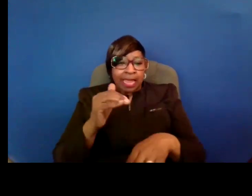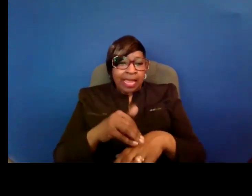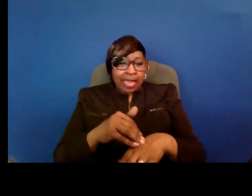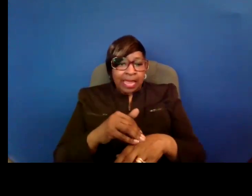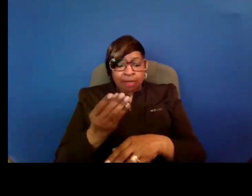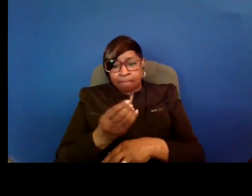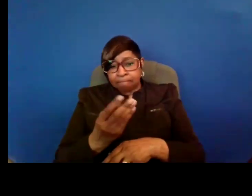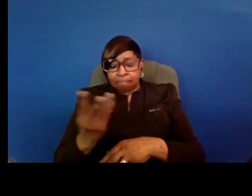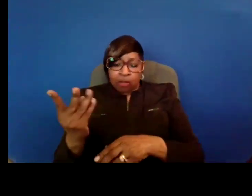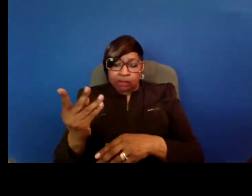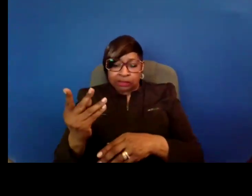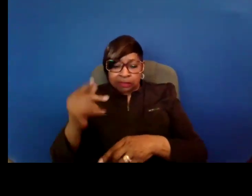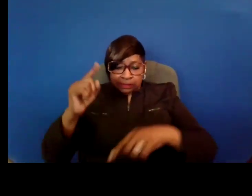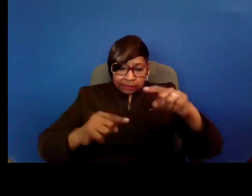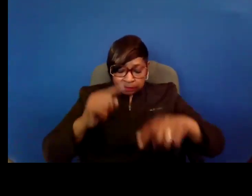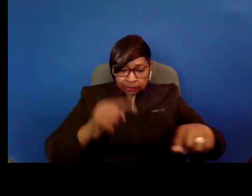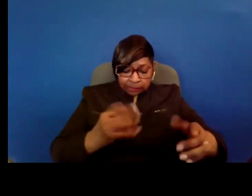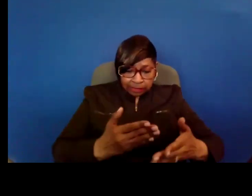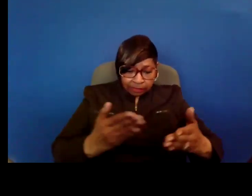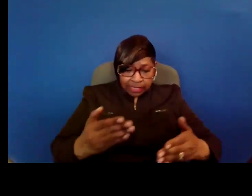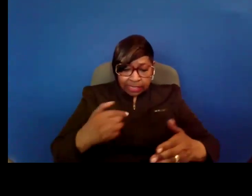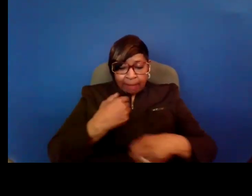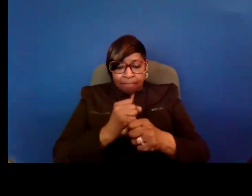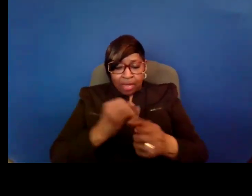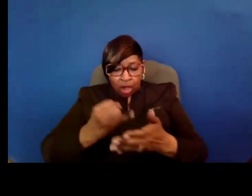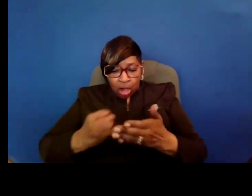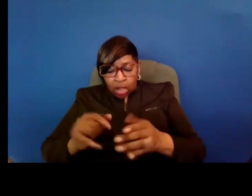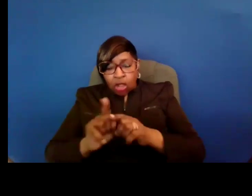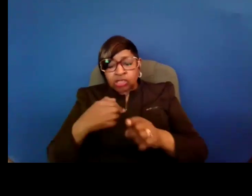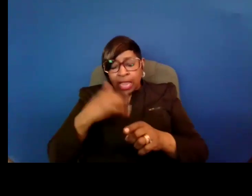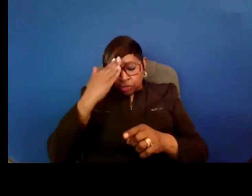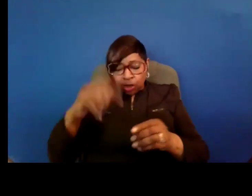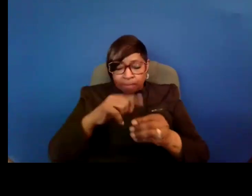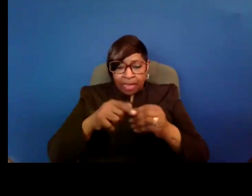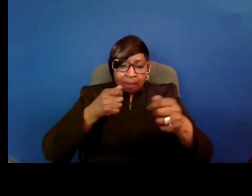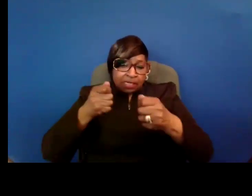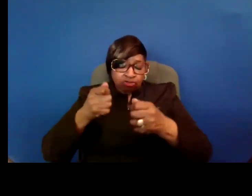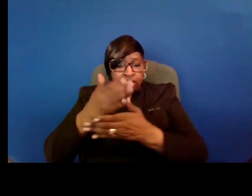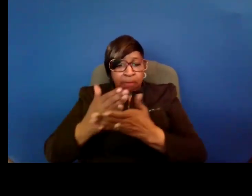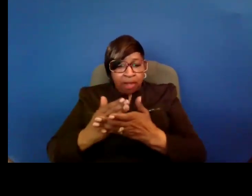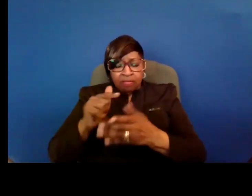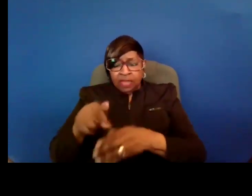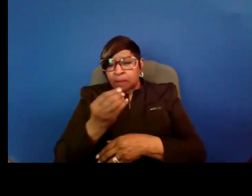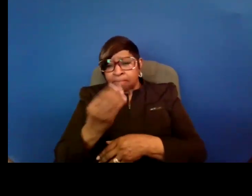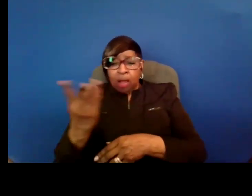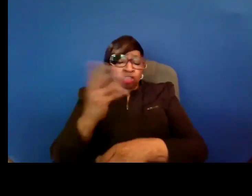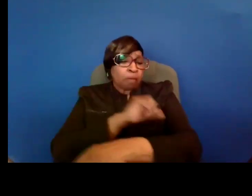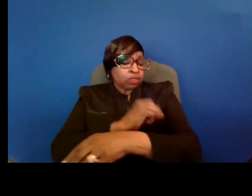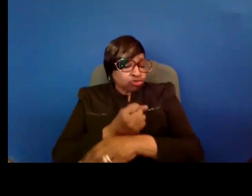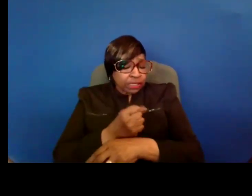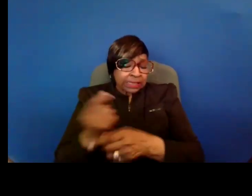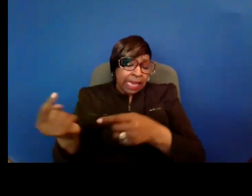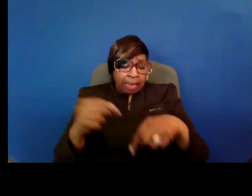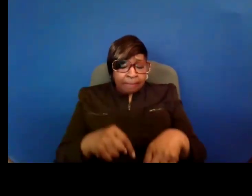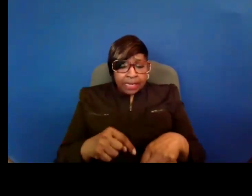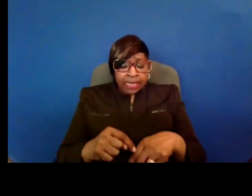multidisciplinarian. I make art. I also know about the administration part, right? So there's multiple strengths that are coming